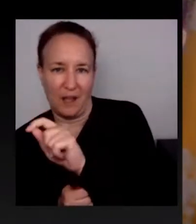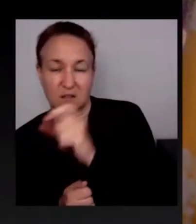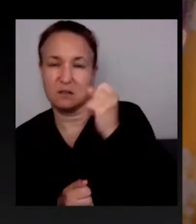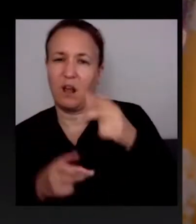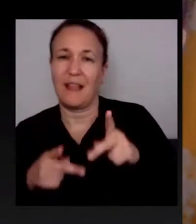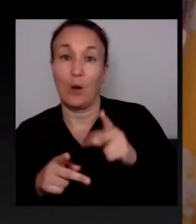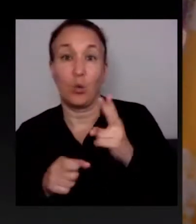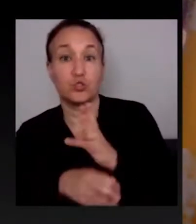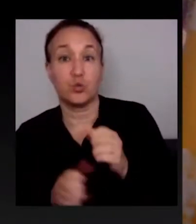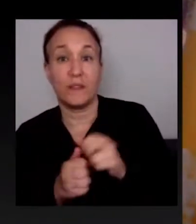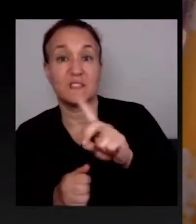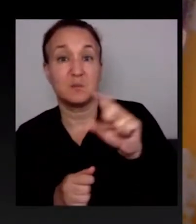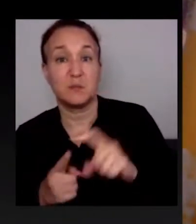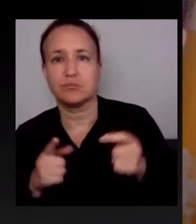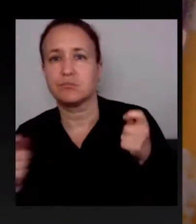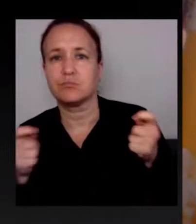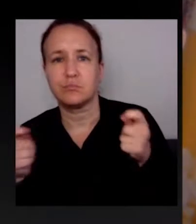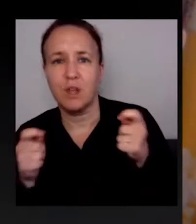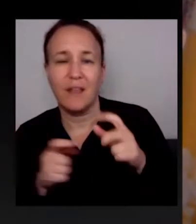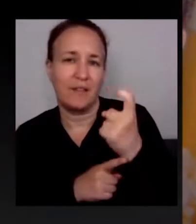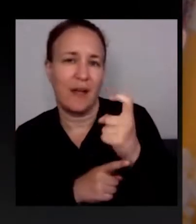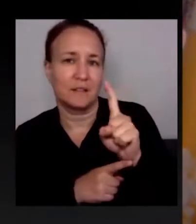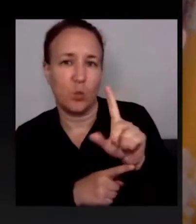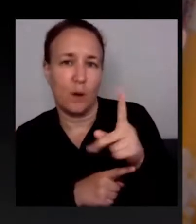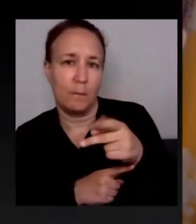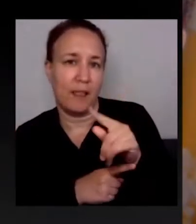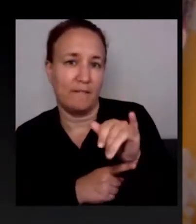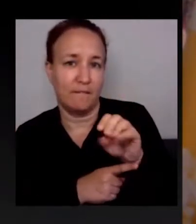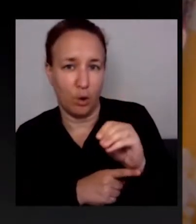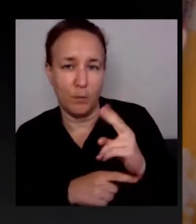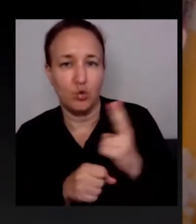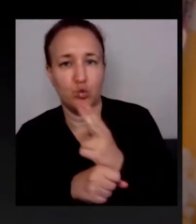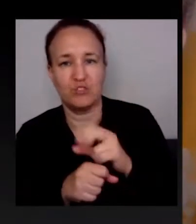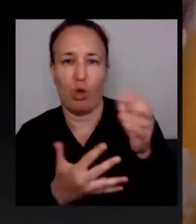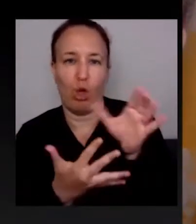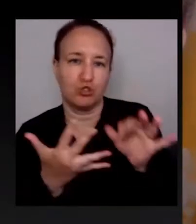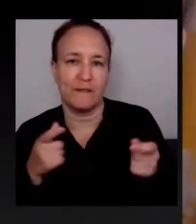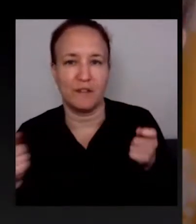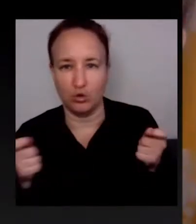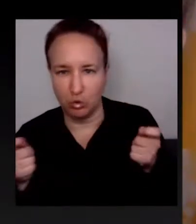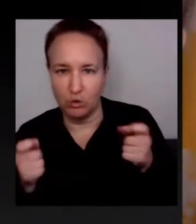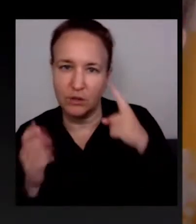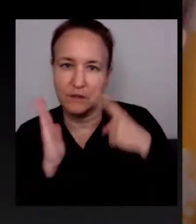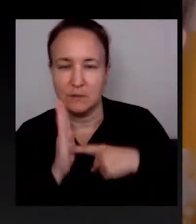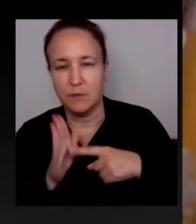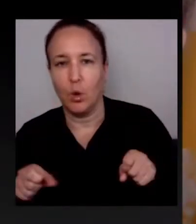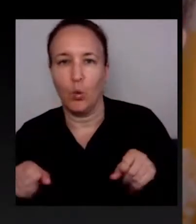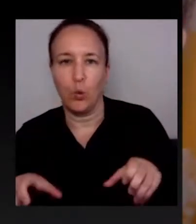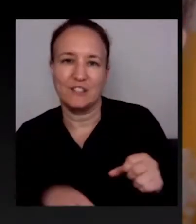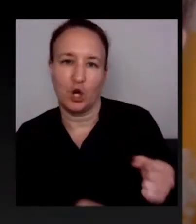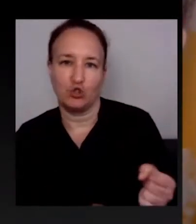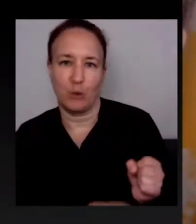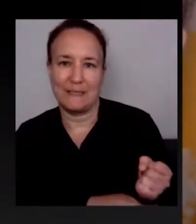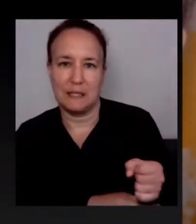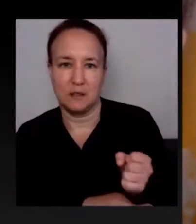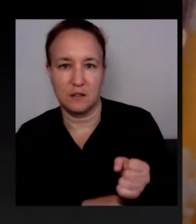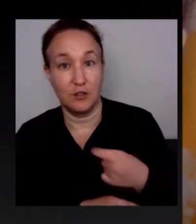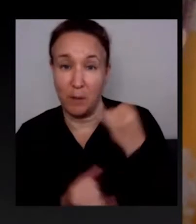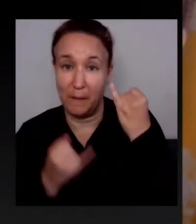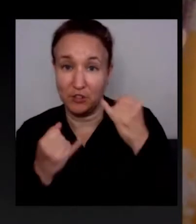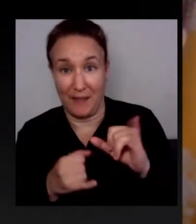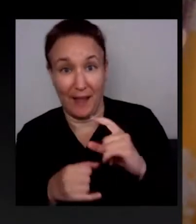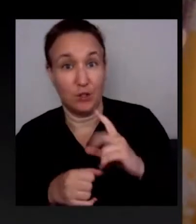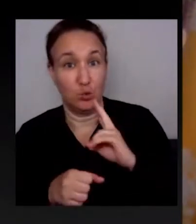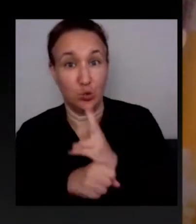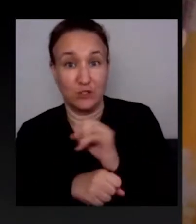users with disabilities to control the X1 platform using alternative controls such as wheelchair joysticks. So imagine that, being able to